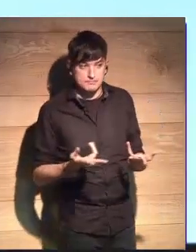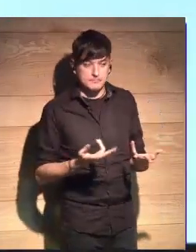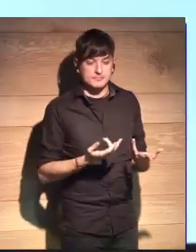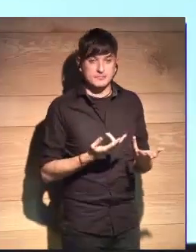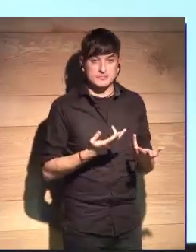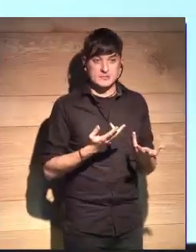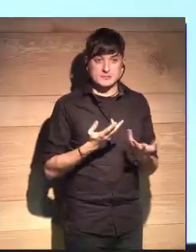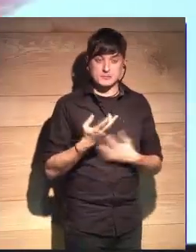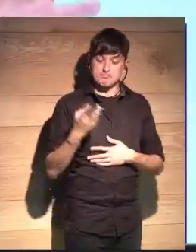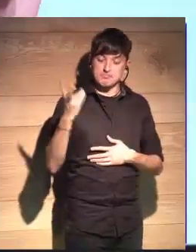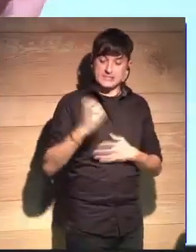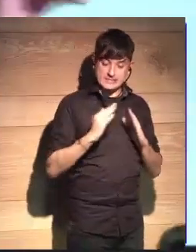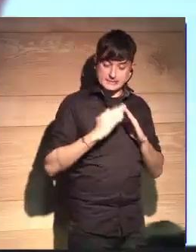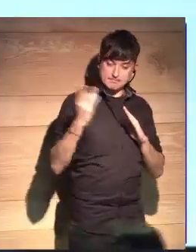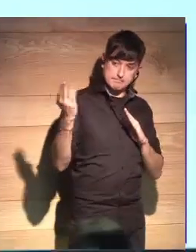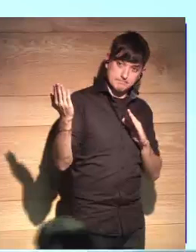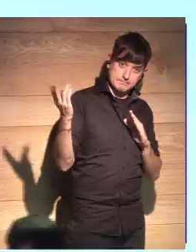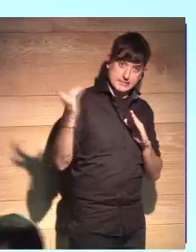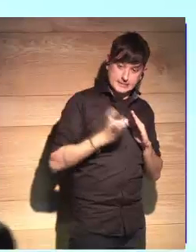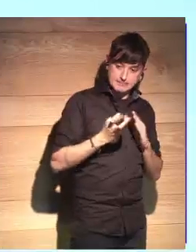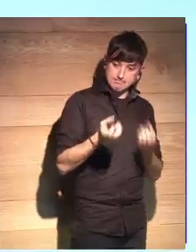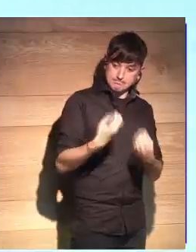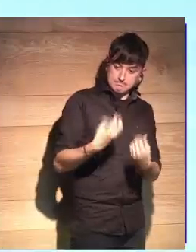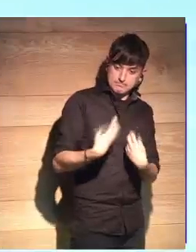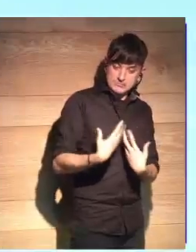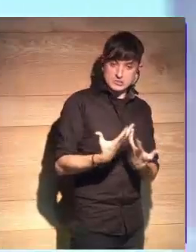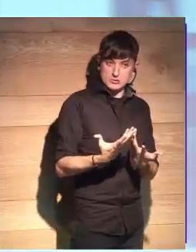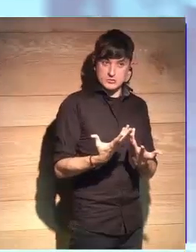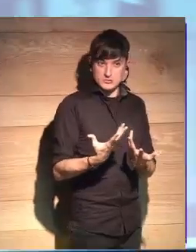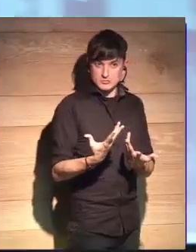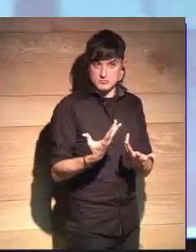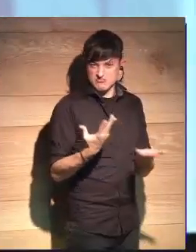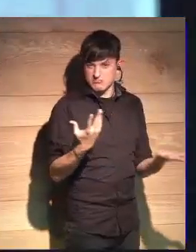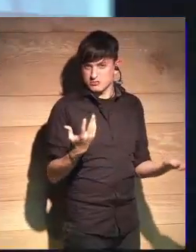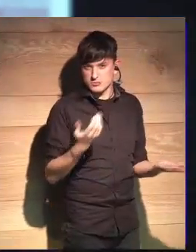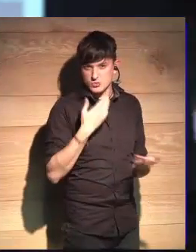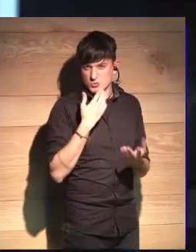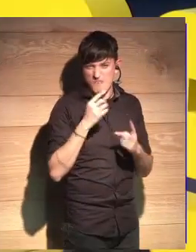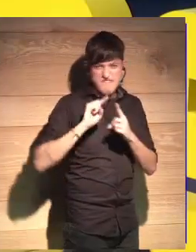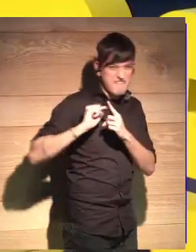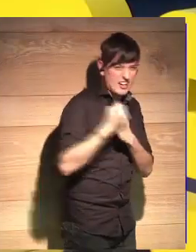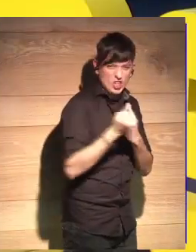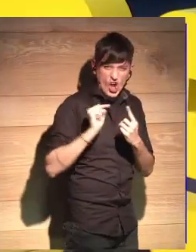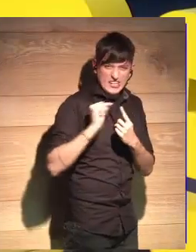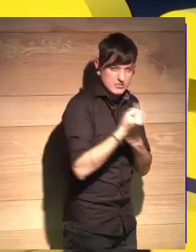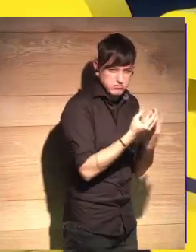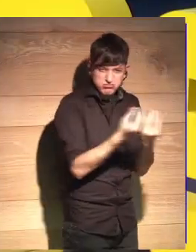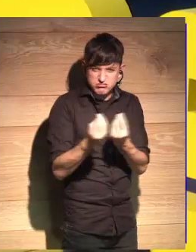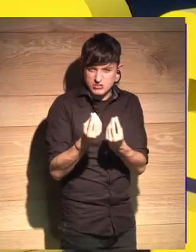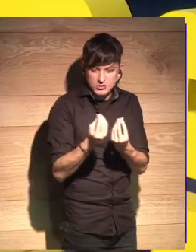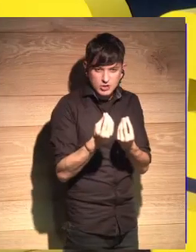then tell me about the dozen or so factors that she and her fellow therapists